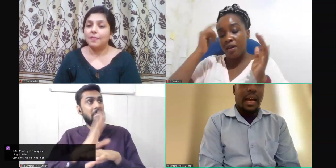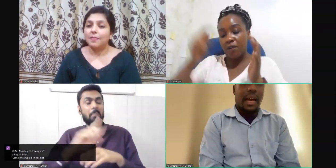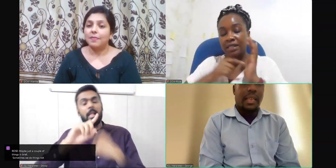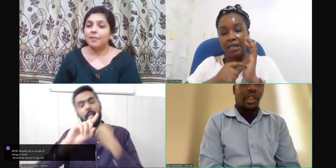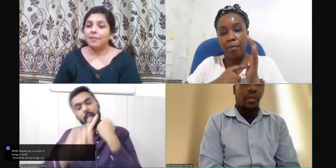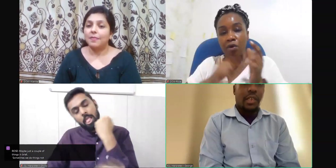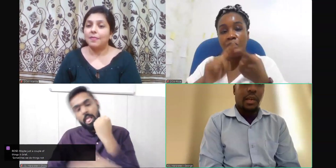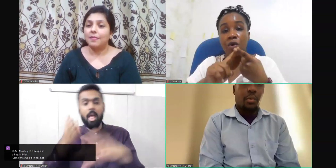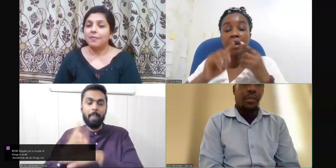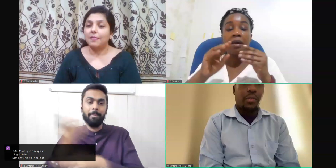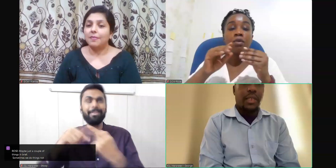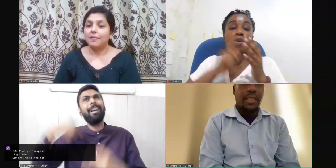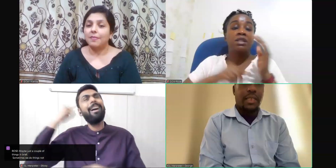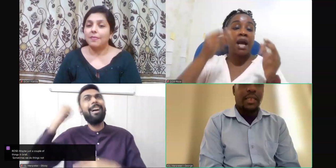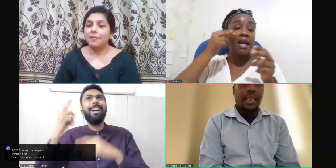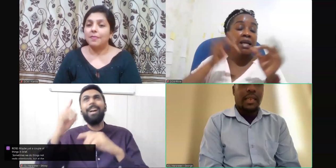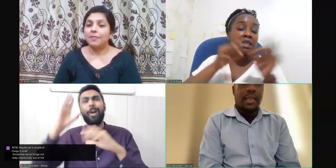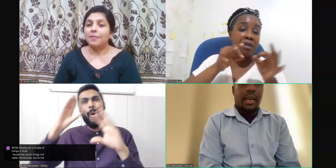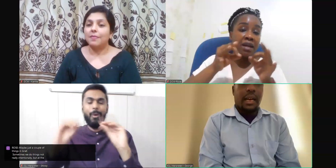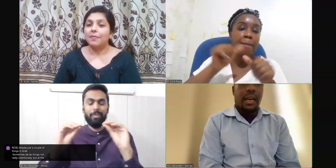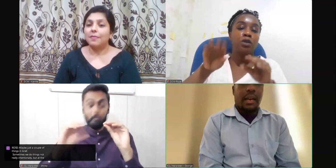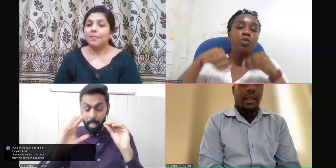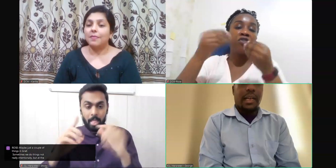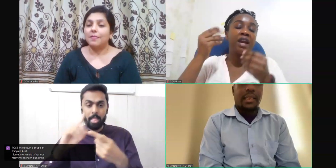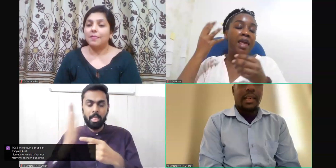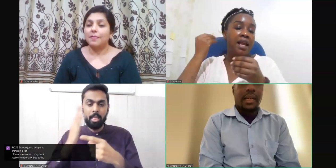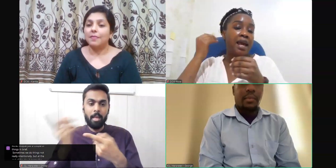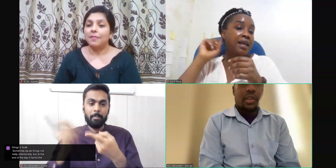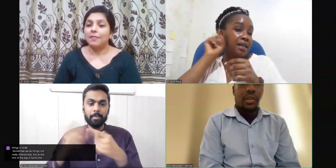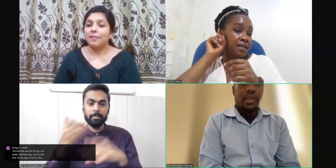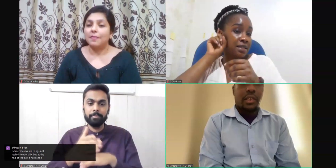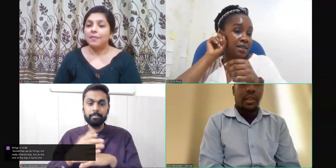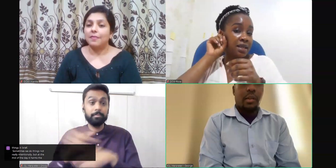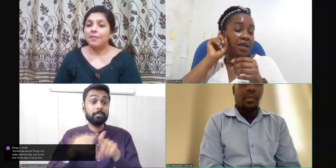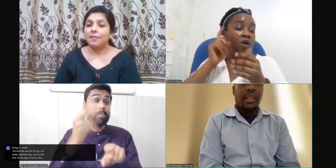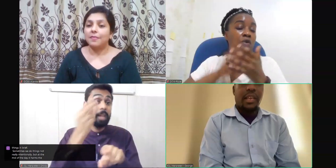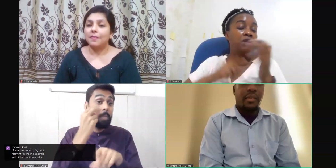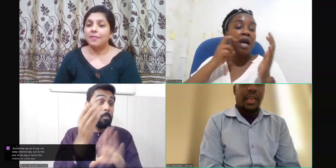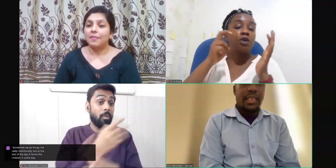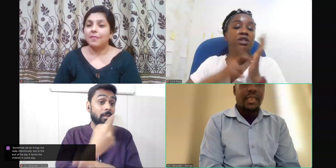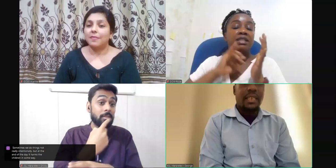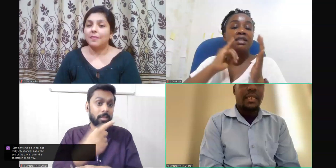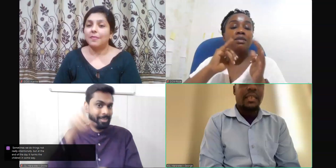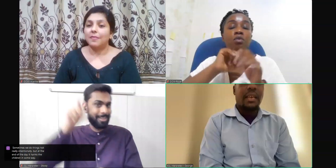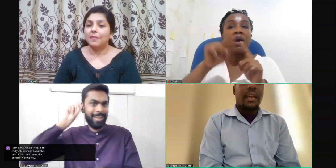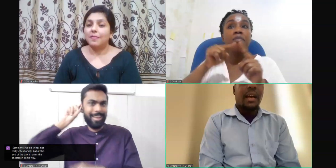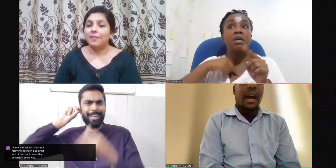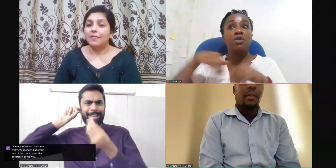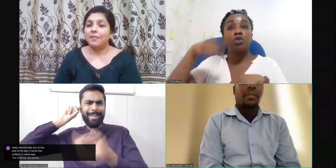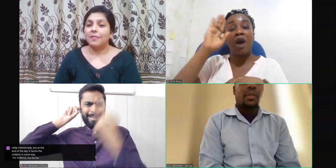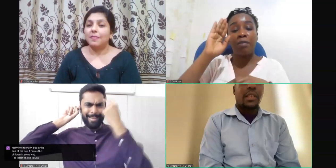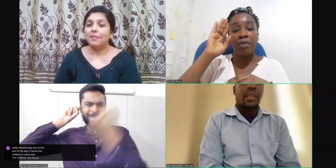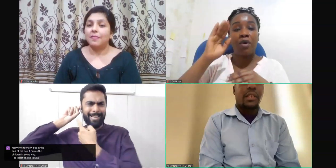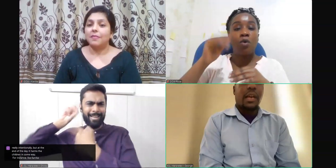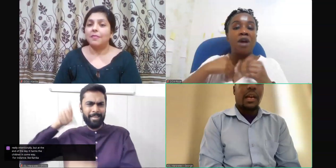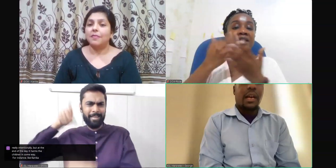harms the children in some way. For instance, like as Kanika has mentioned, we provide the hearing aids. And